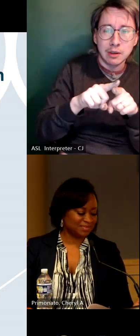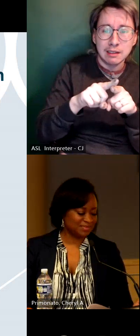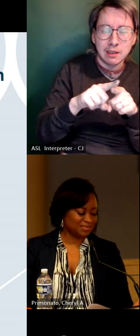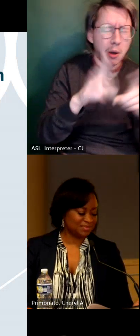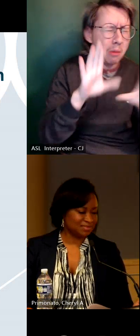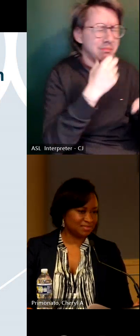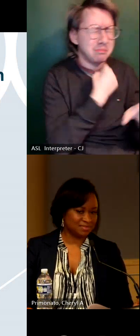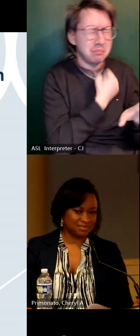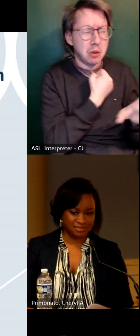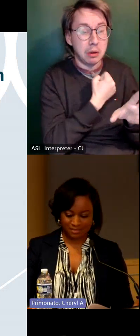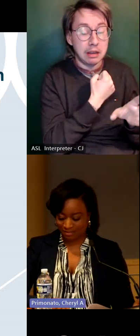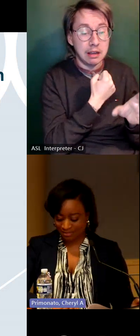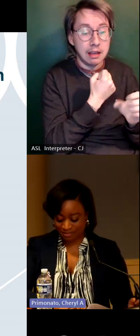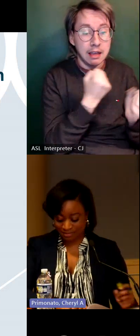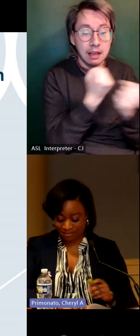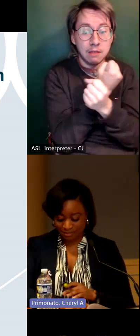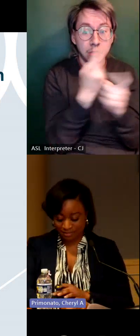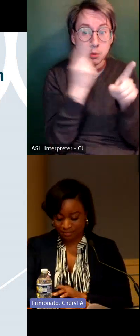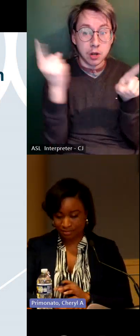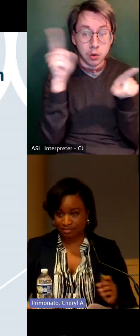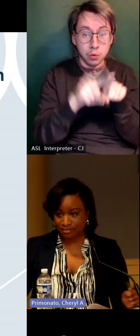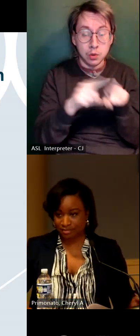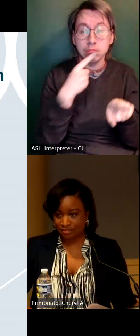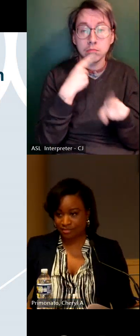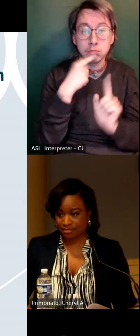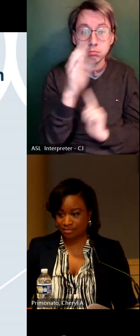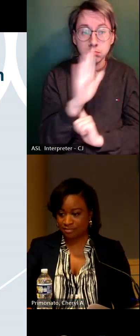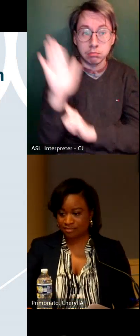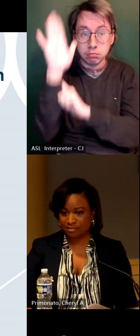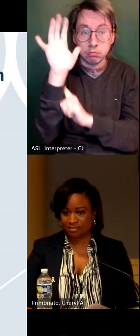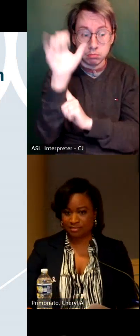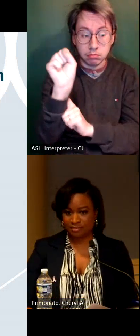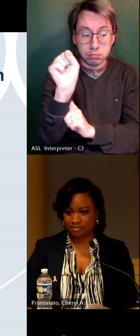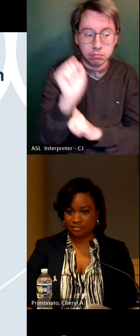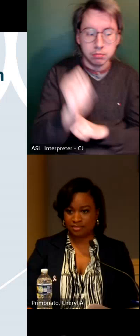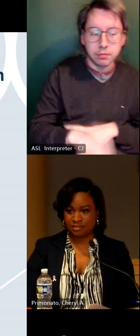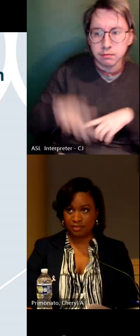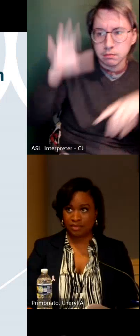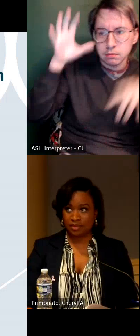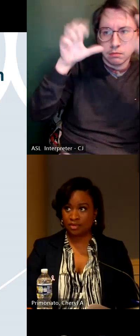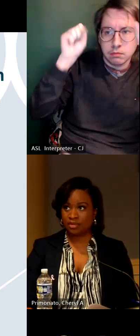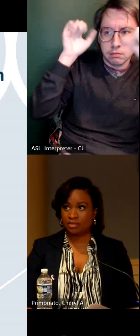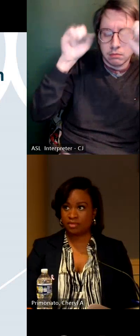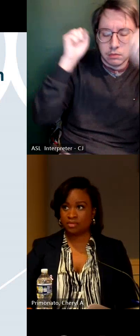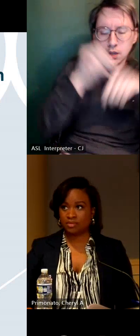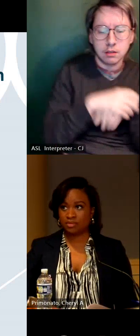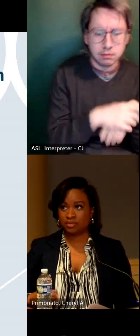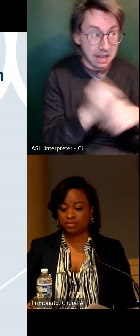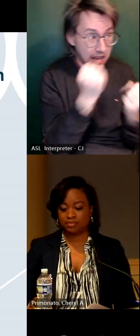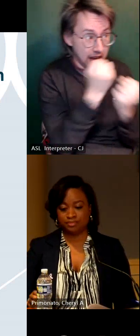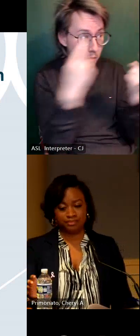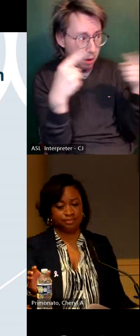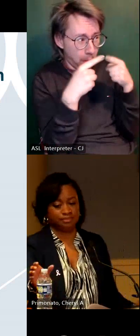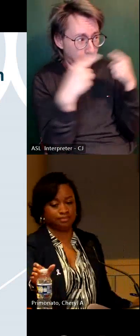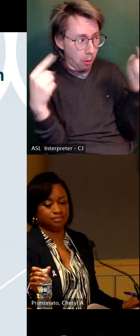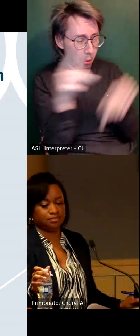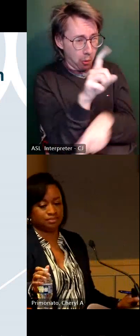say worries. aye. Aye. Aye. Any opposed?